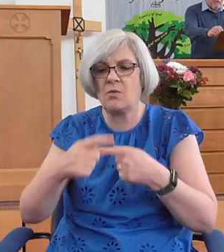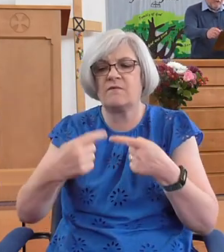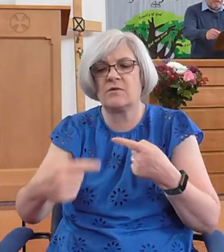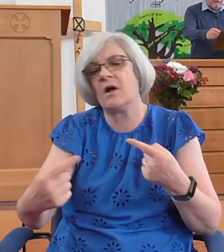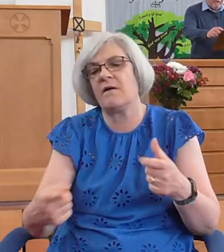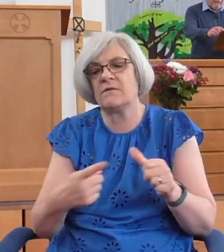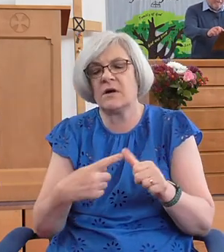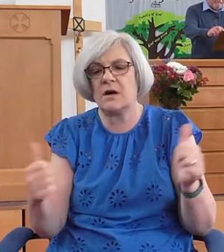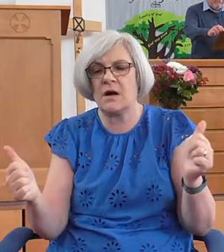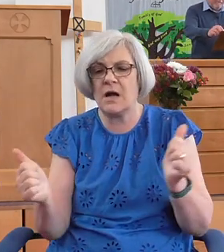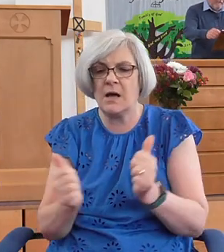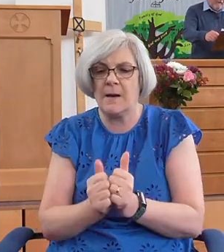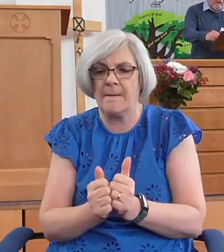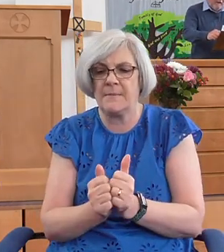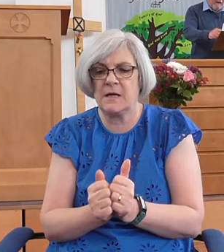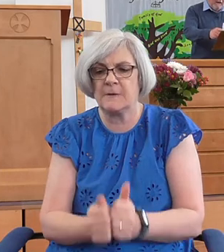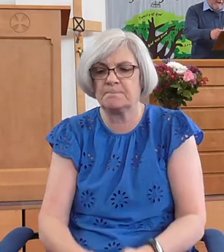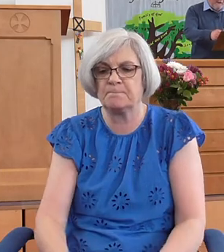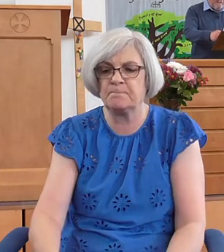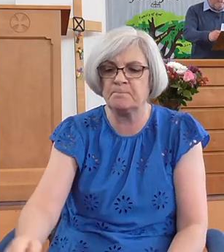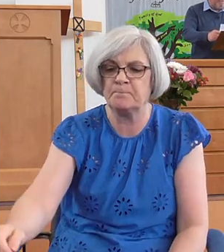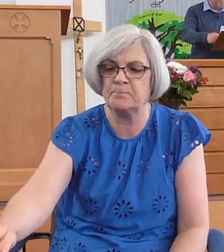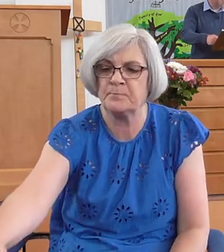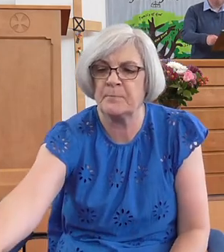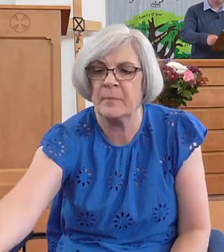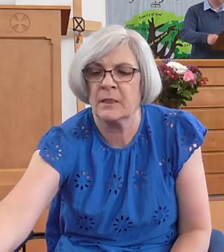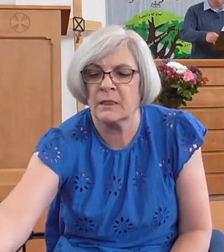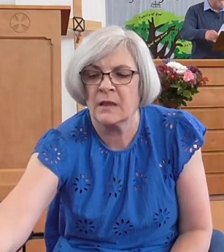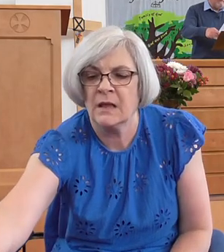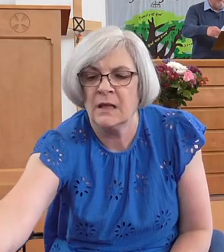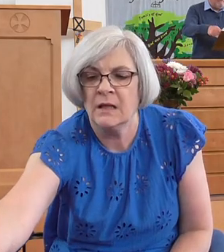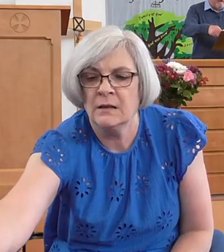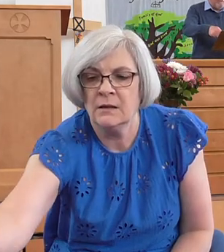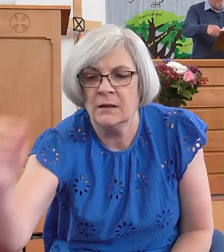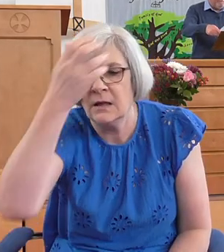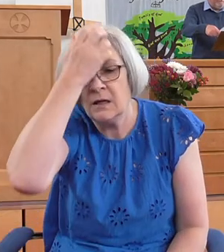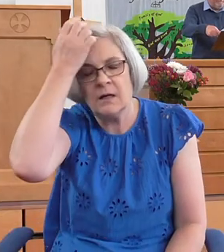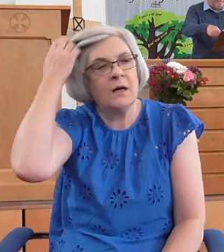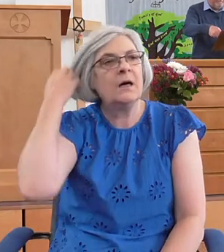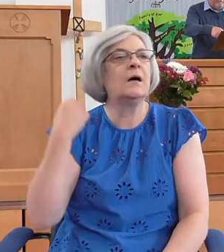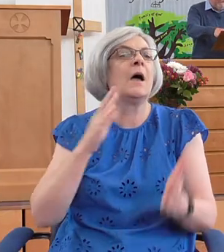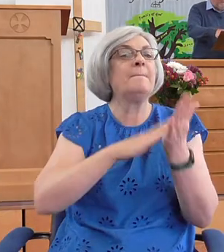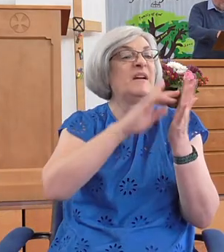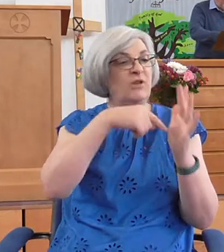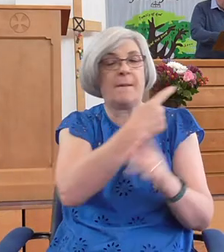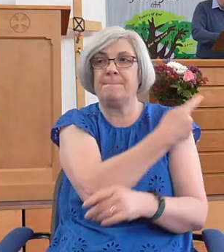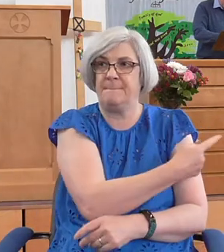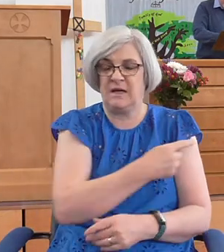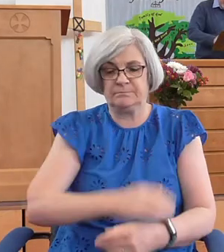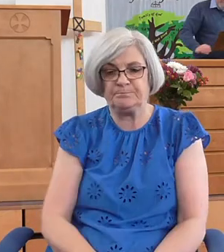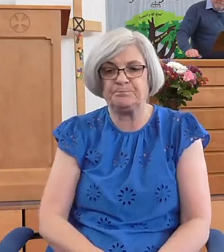now and forever. Amen. Miriam.